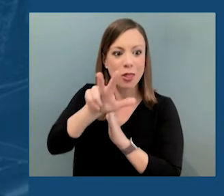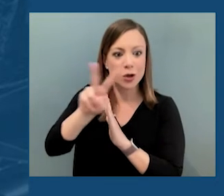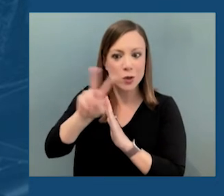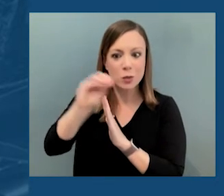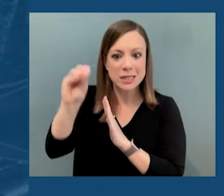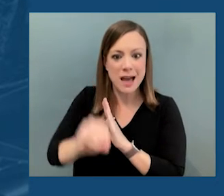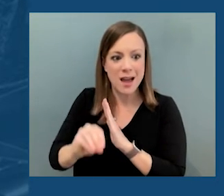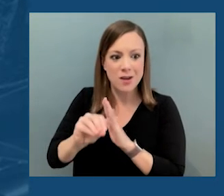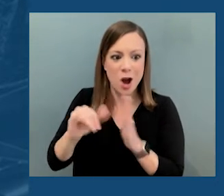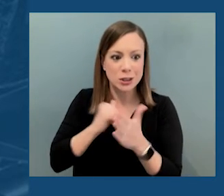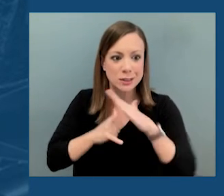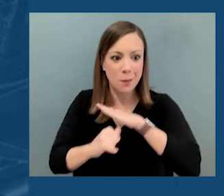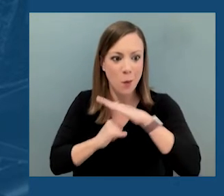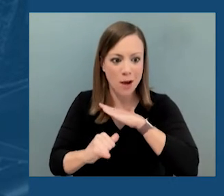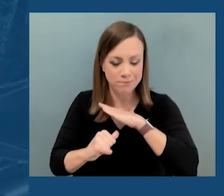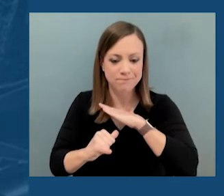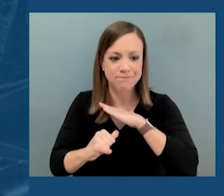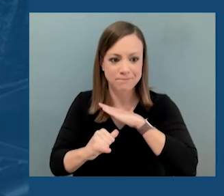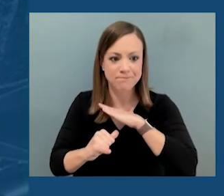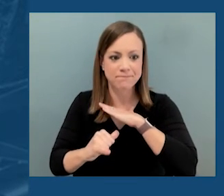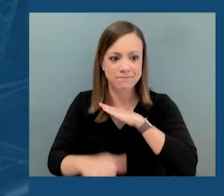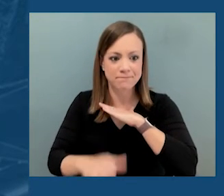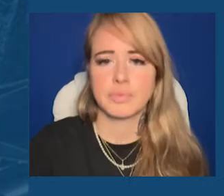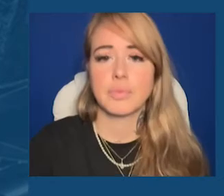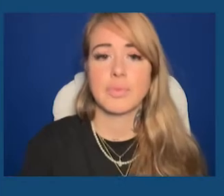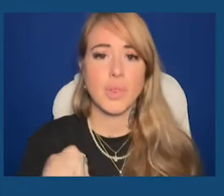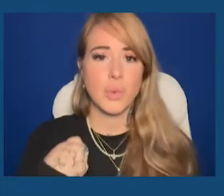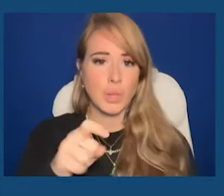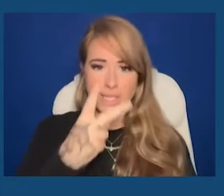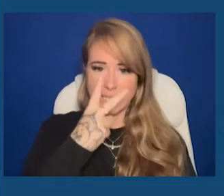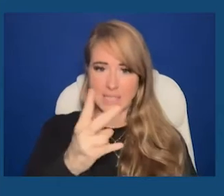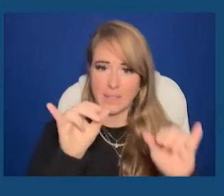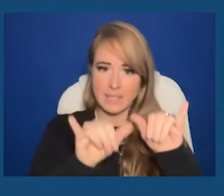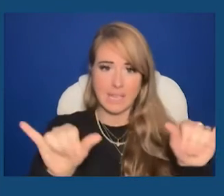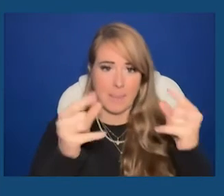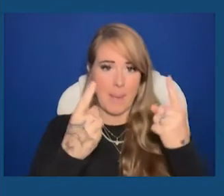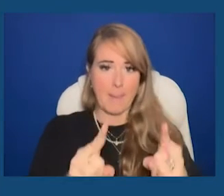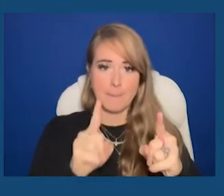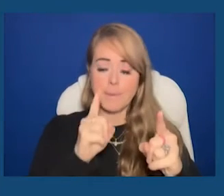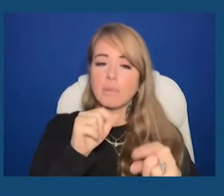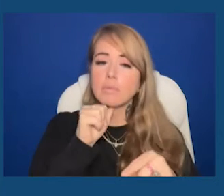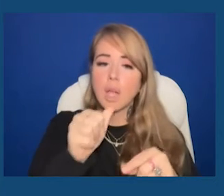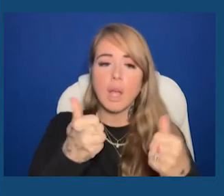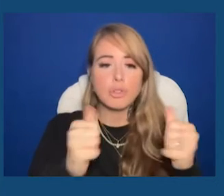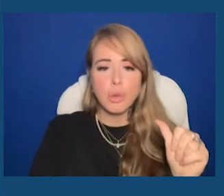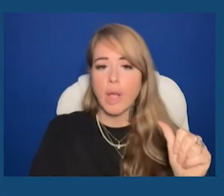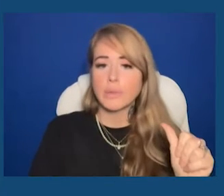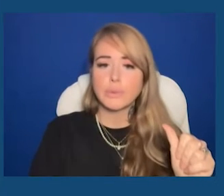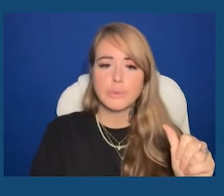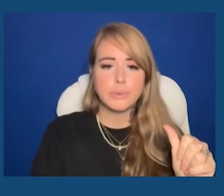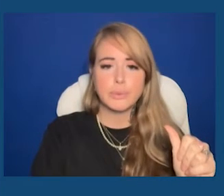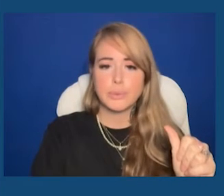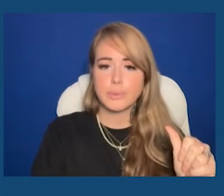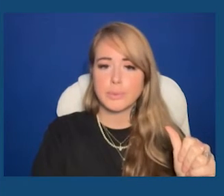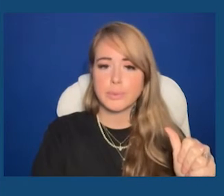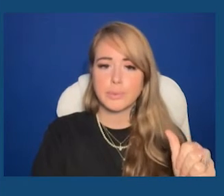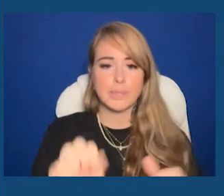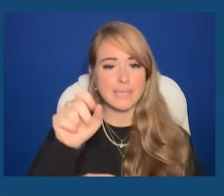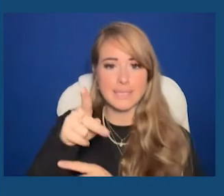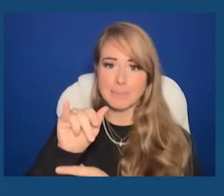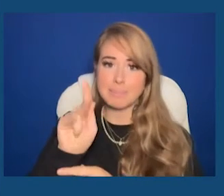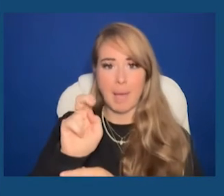We need these trends to continue. There is no spiking the football here, and that's from a fan who loves all her teams in New